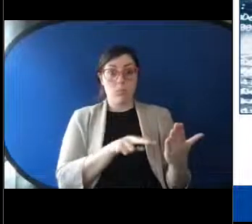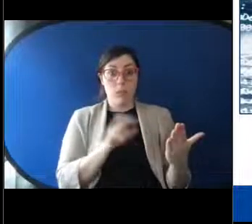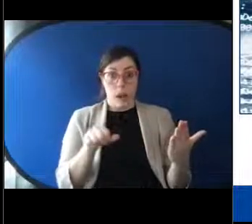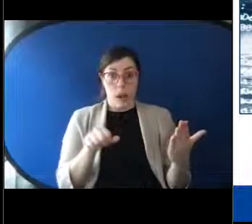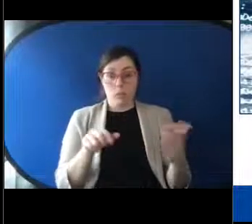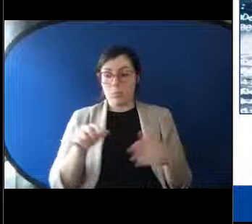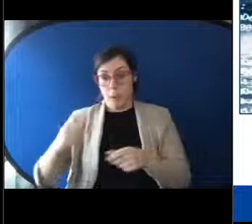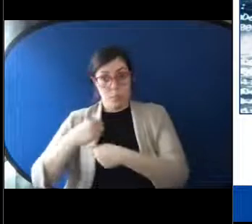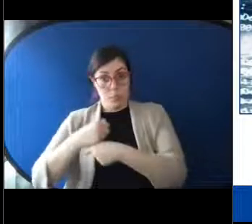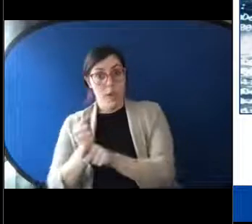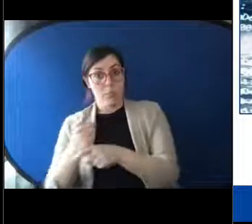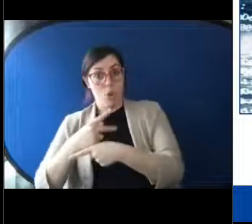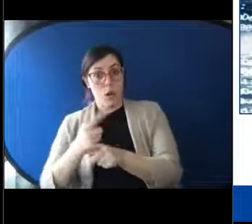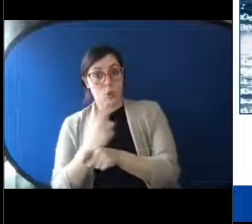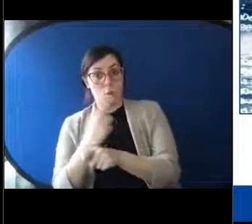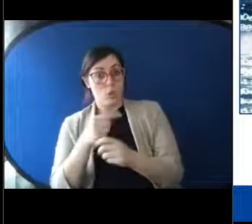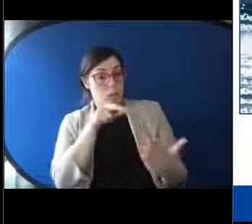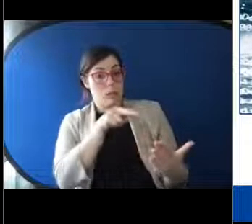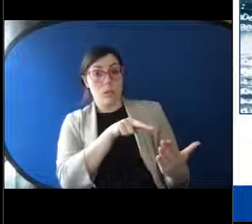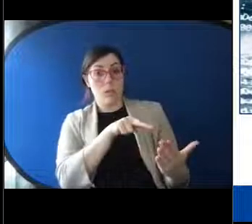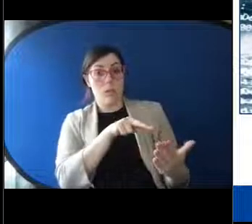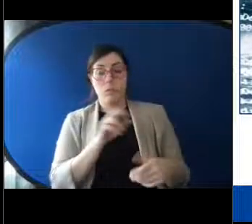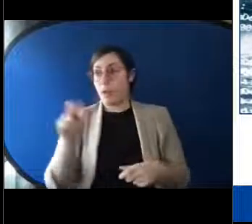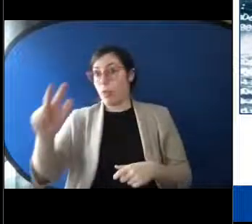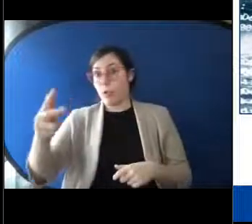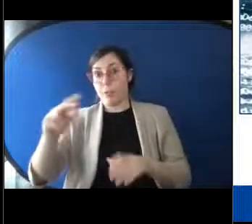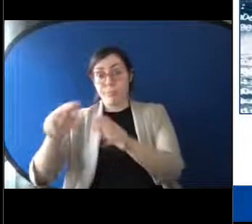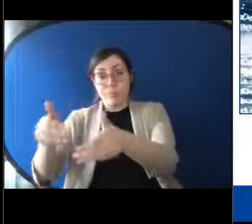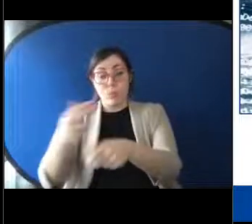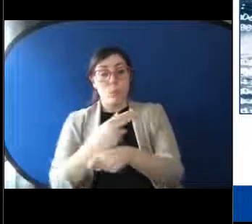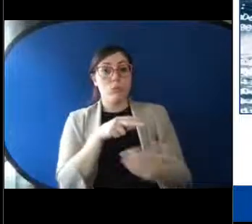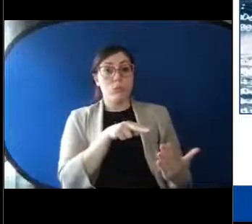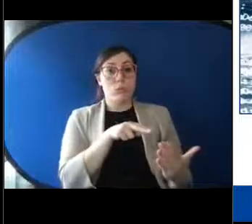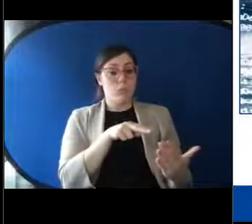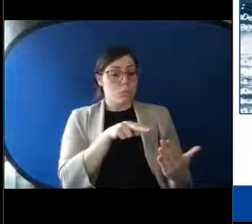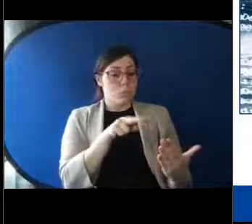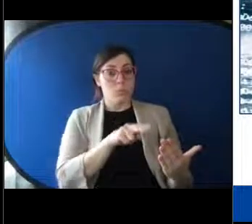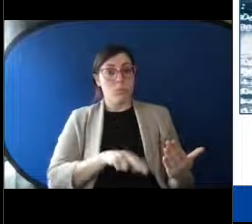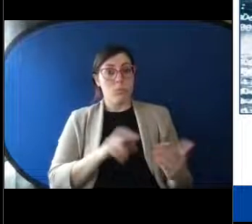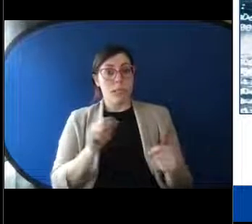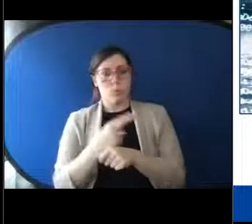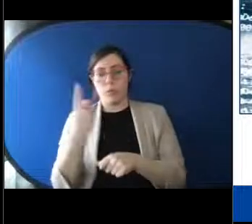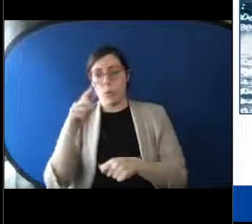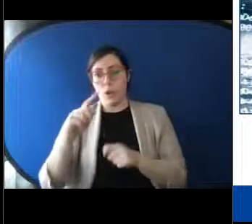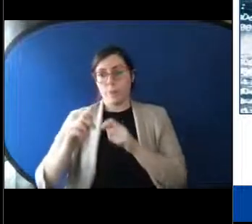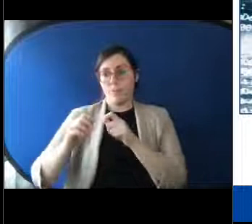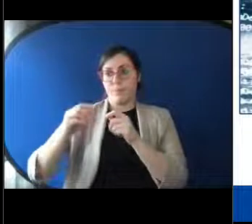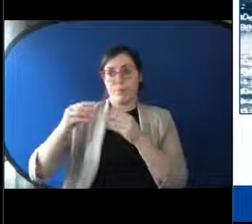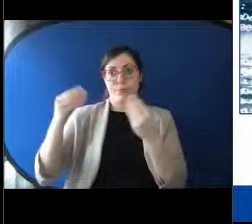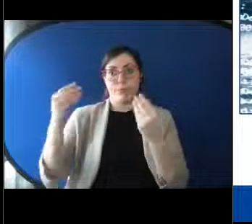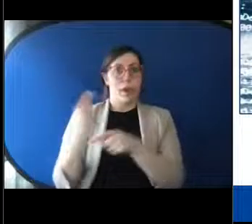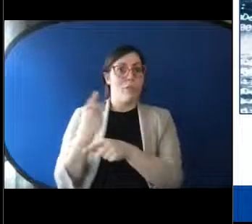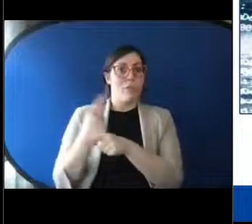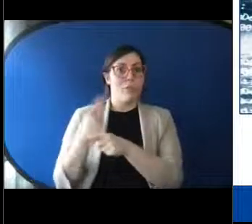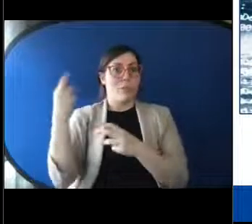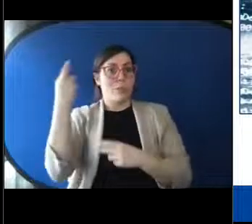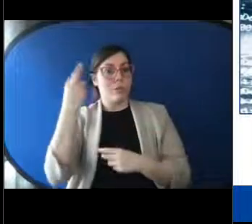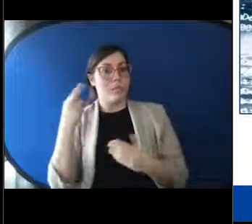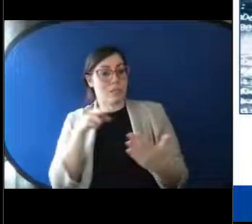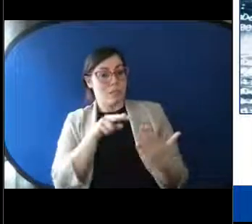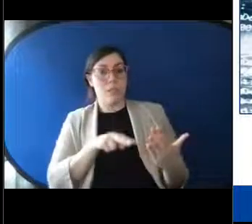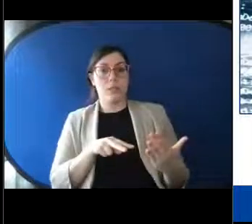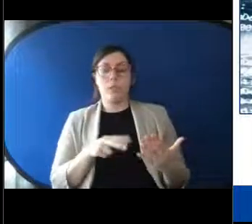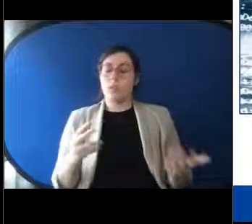the data? Can third parties use the data? Can they use it for commercial purposes? So the application of a data license answers all